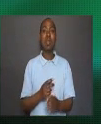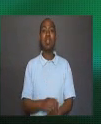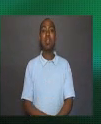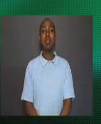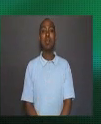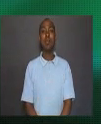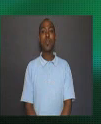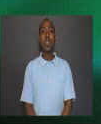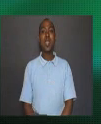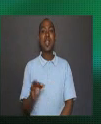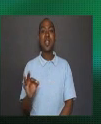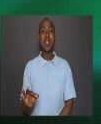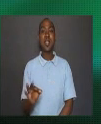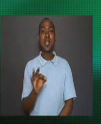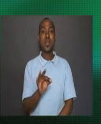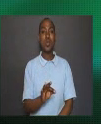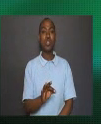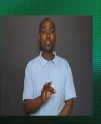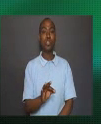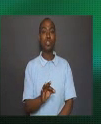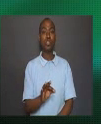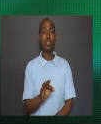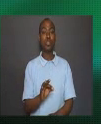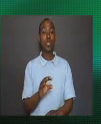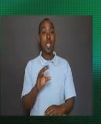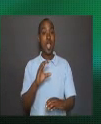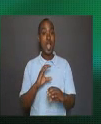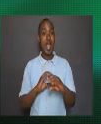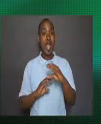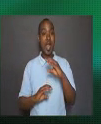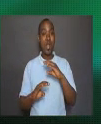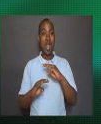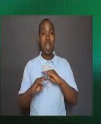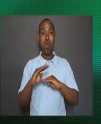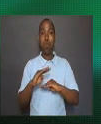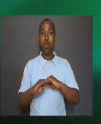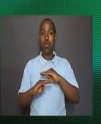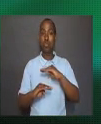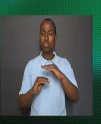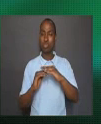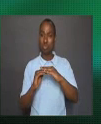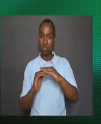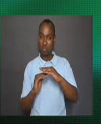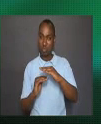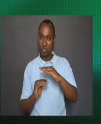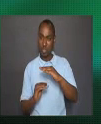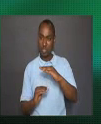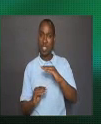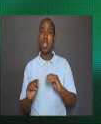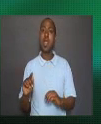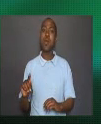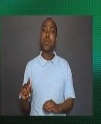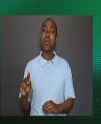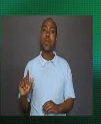Plants are able to slow down their chemical processes during